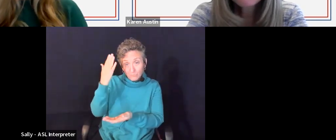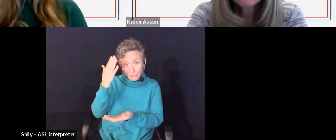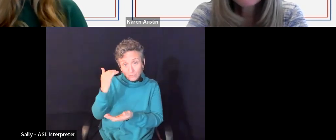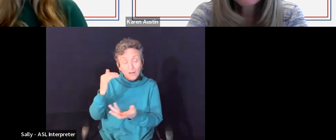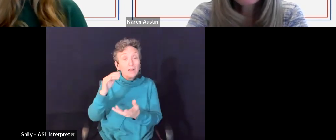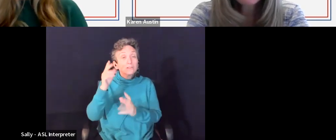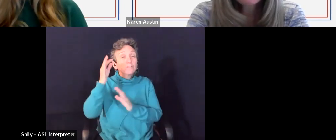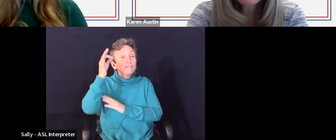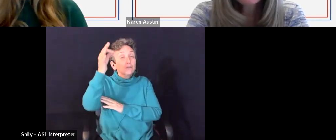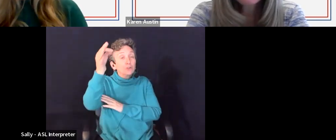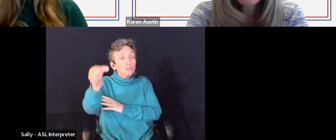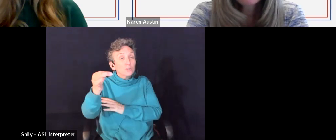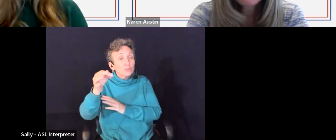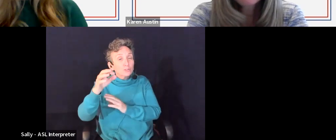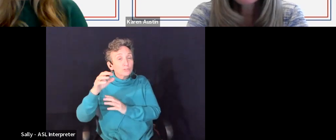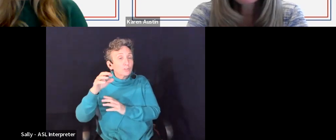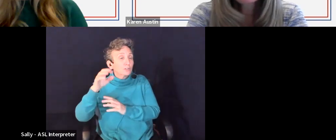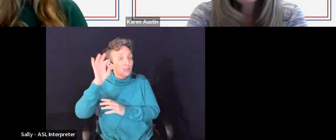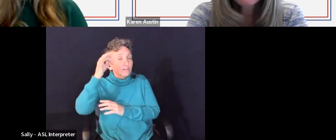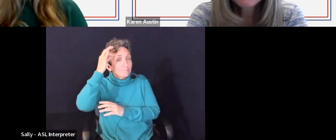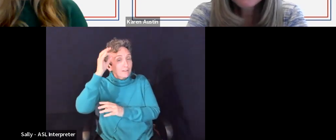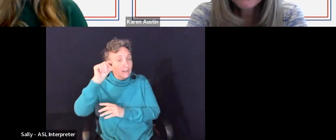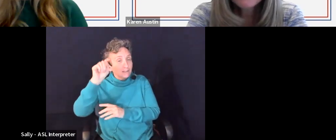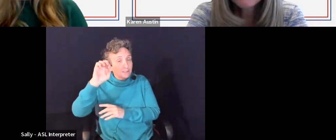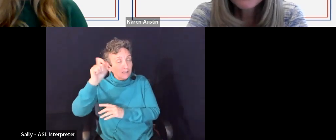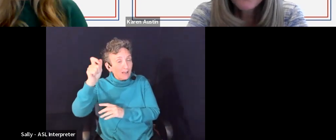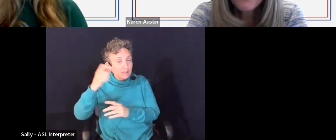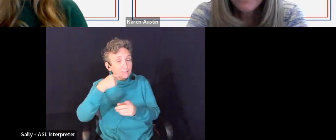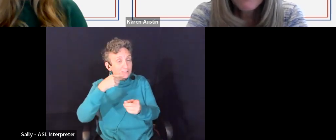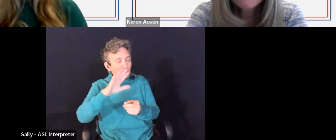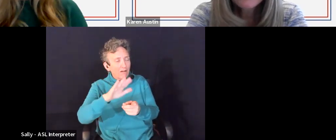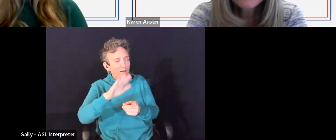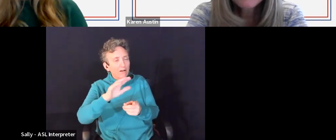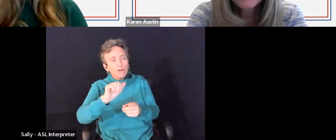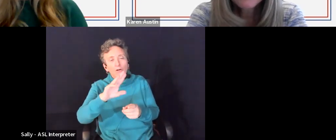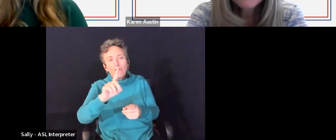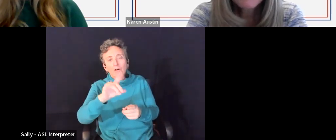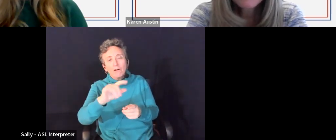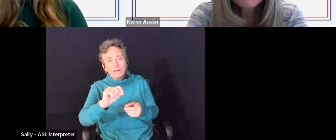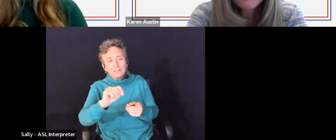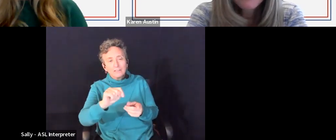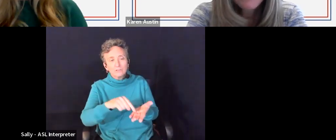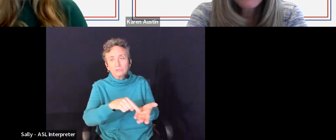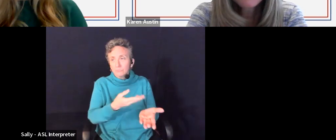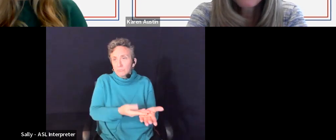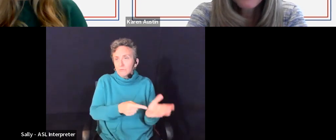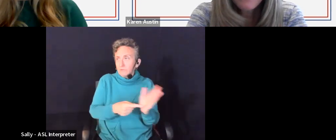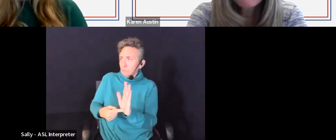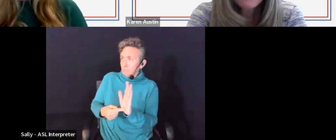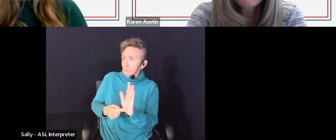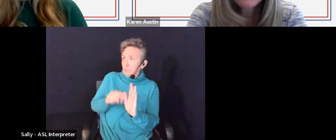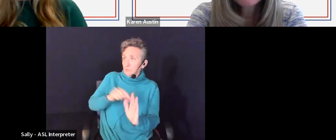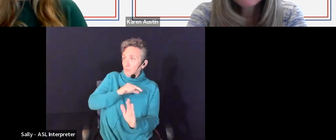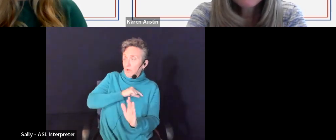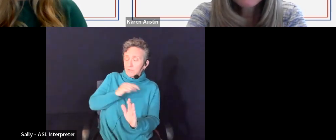audited in the future, you may need to be able to demonstrate that it was for a qualified disability expense. Again, we